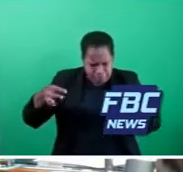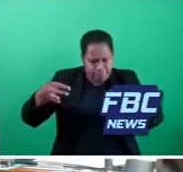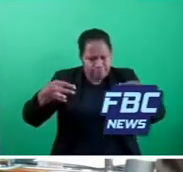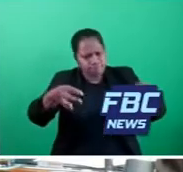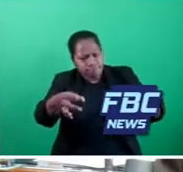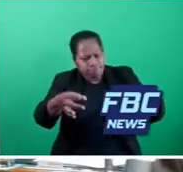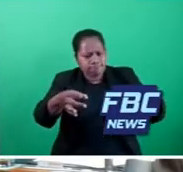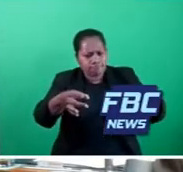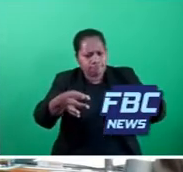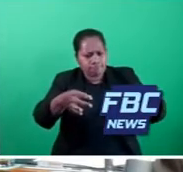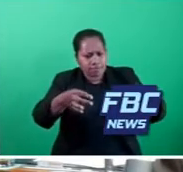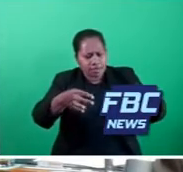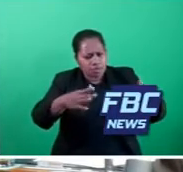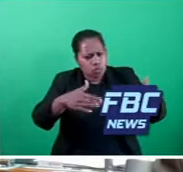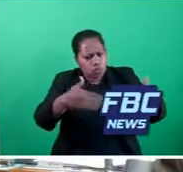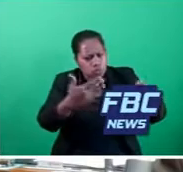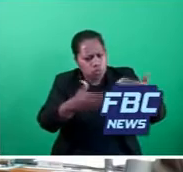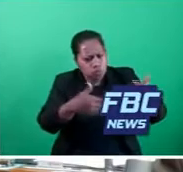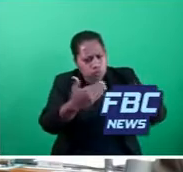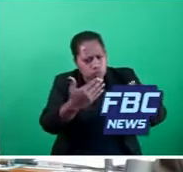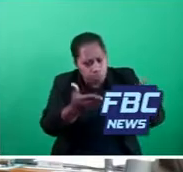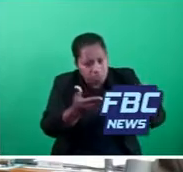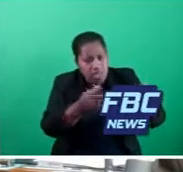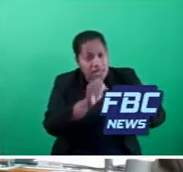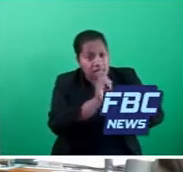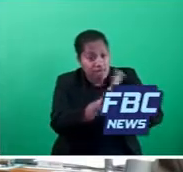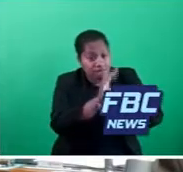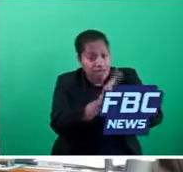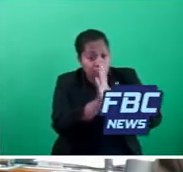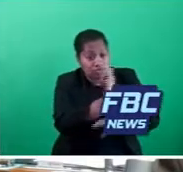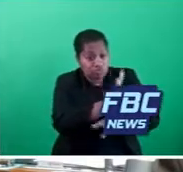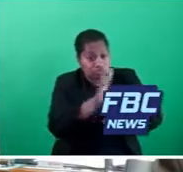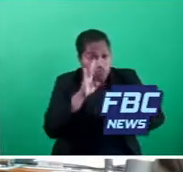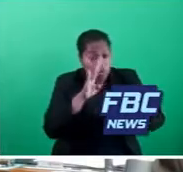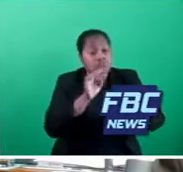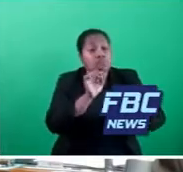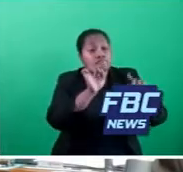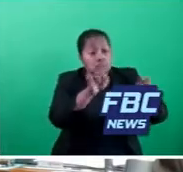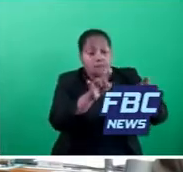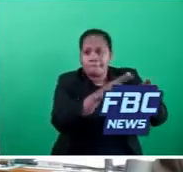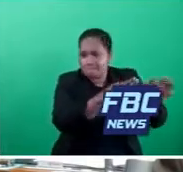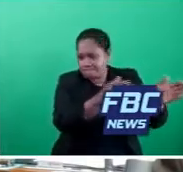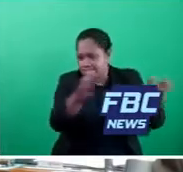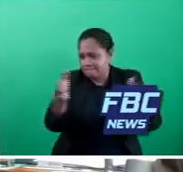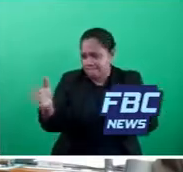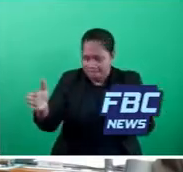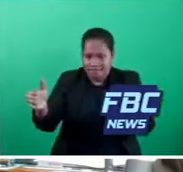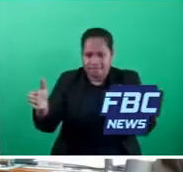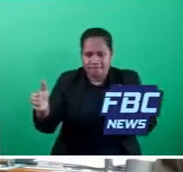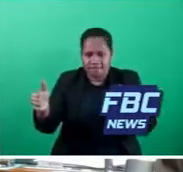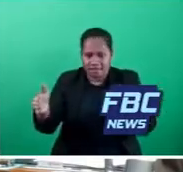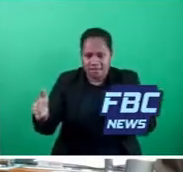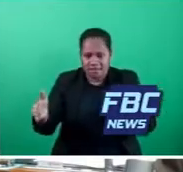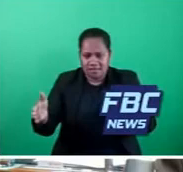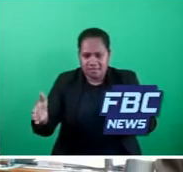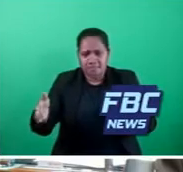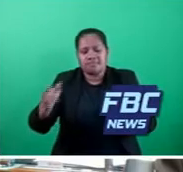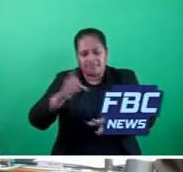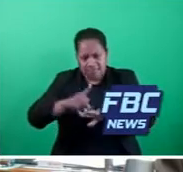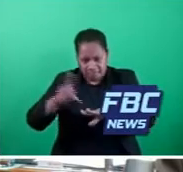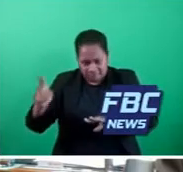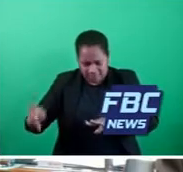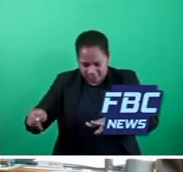the Employment Relation Advisory Board, and then to the Cabinet. Mr. Speaker, I must here, for the benefit of